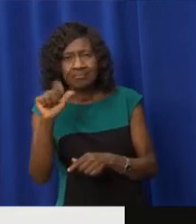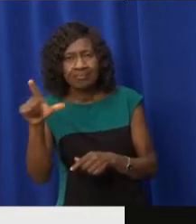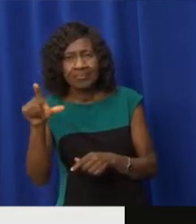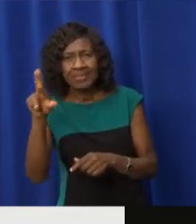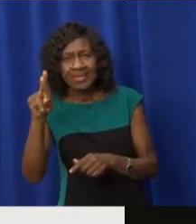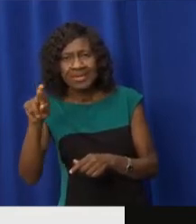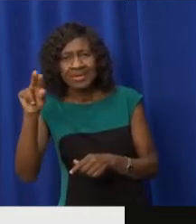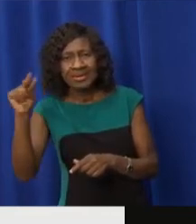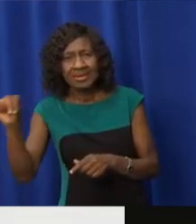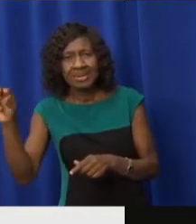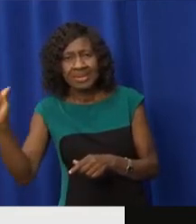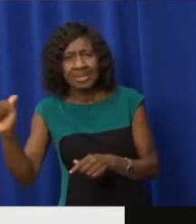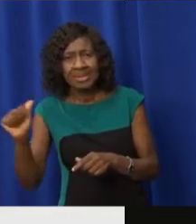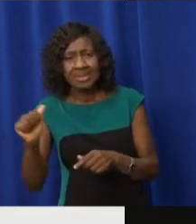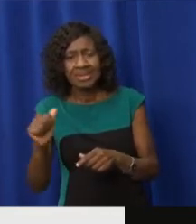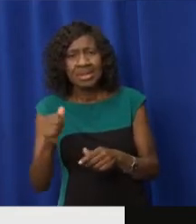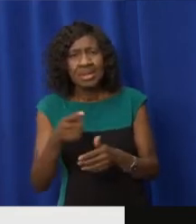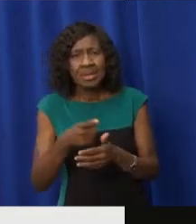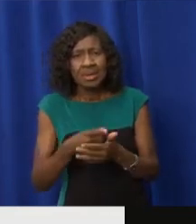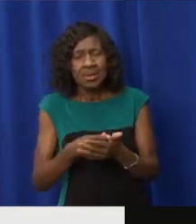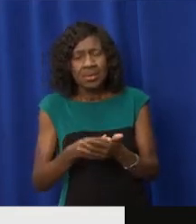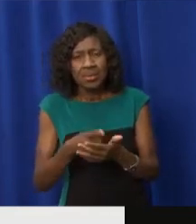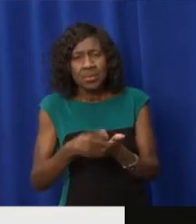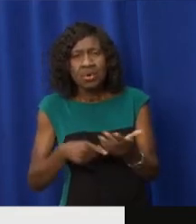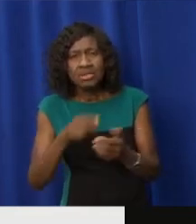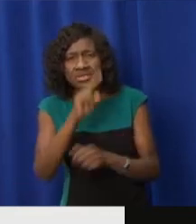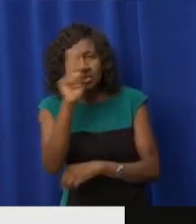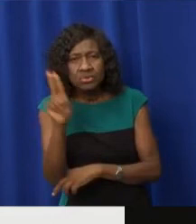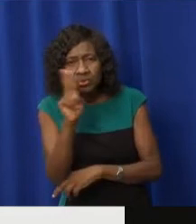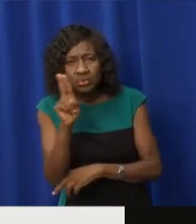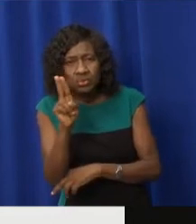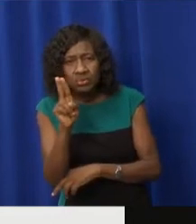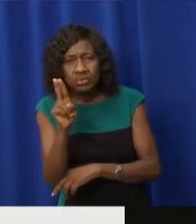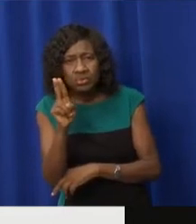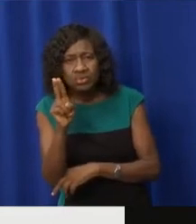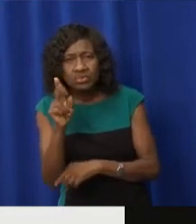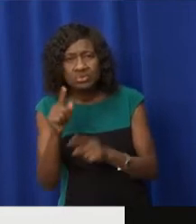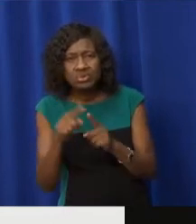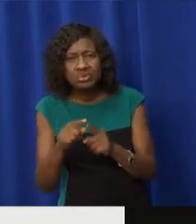the viral material that we detect with the